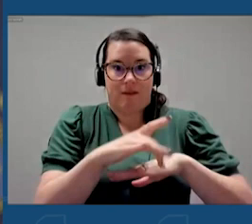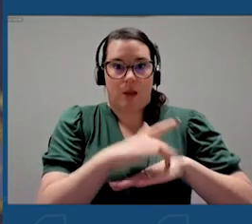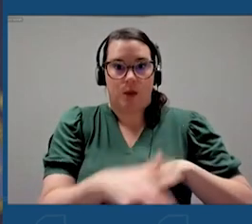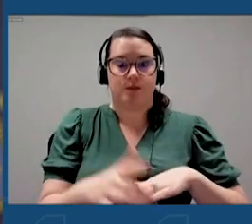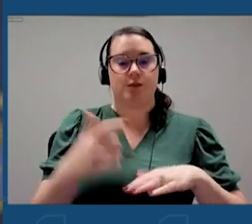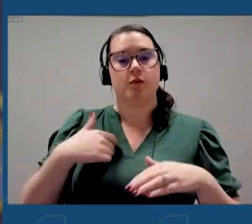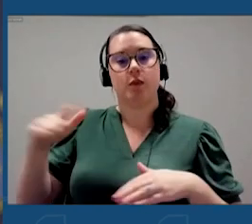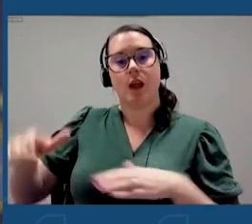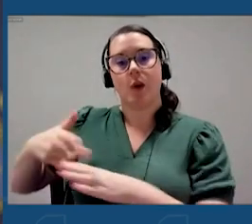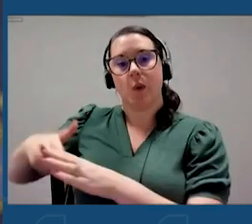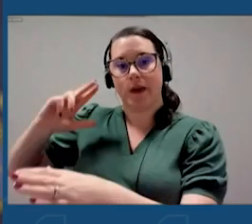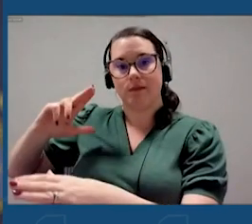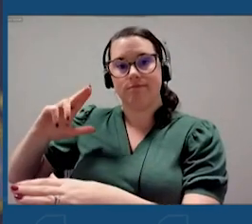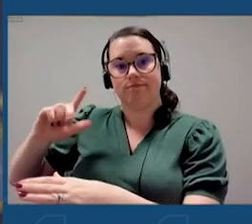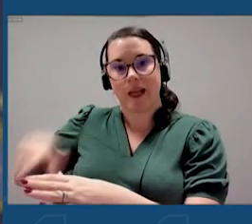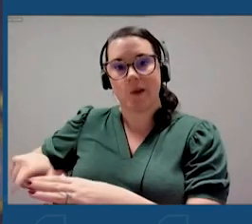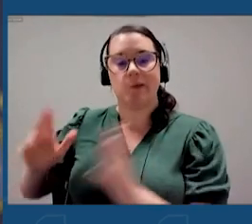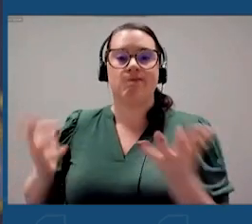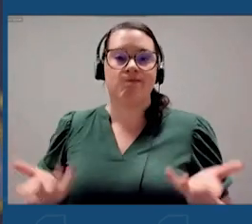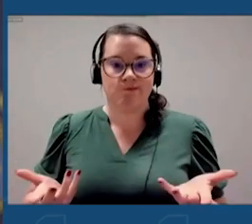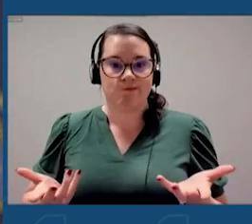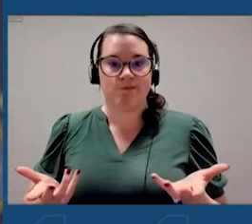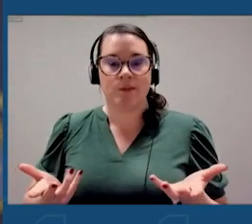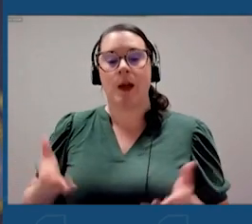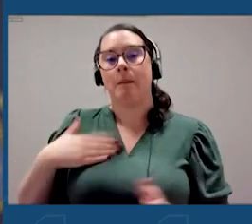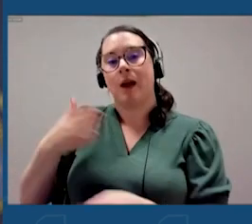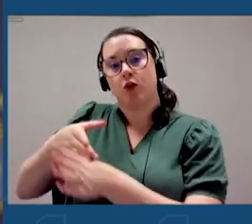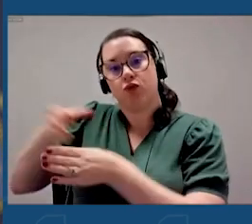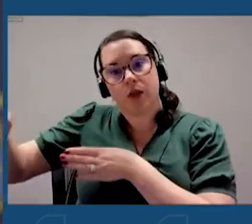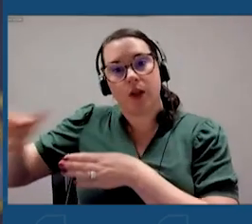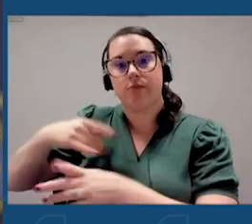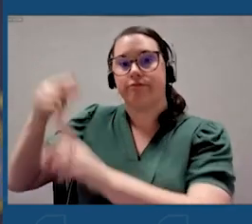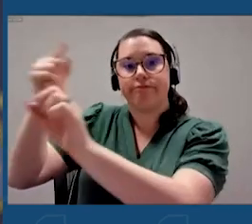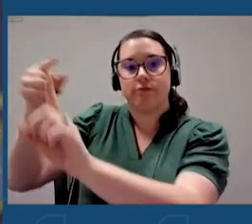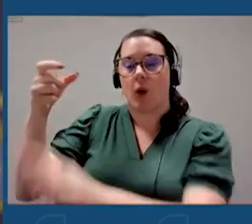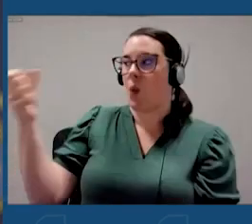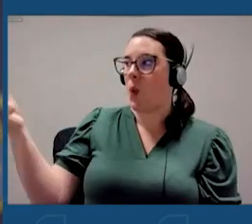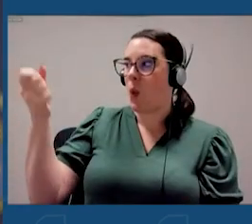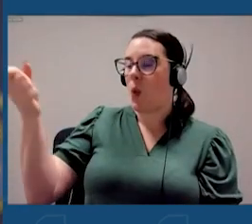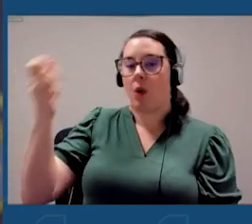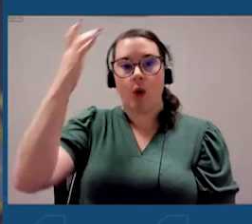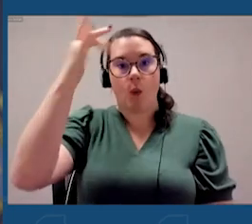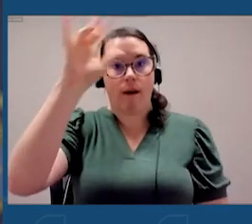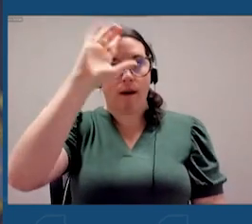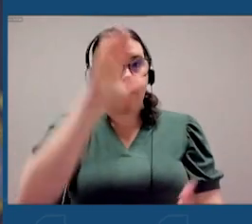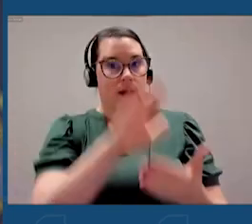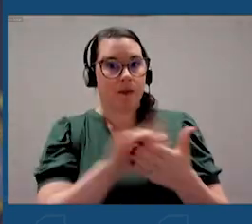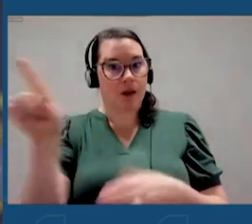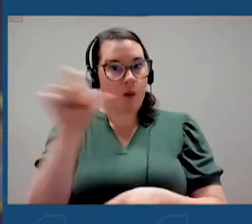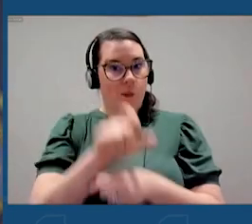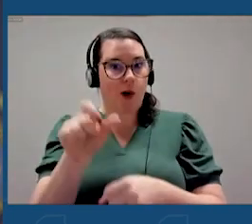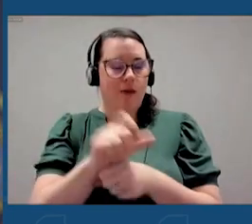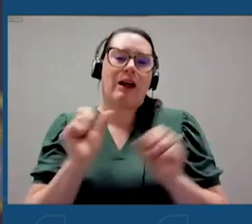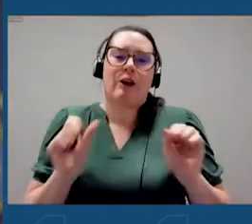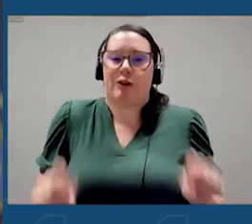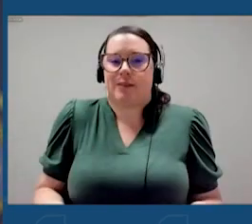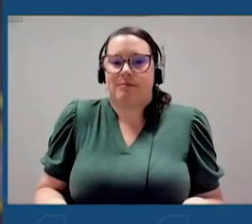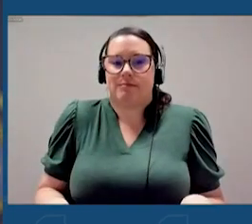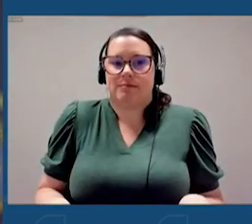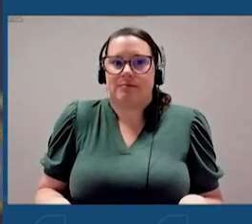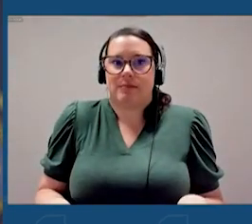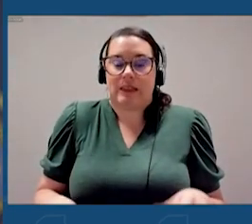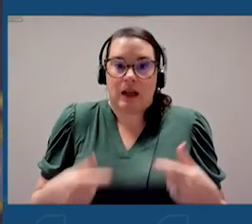job, put my career on hold. Because my husband was working, we could do that. Like I said, it was